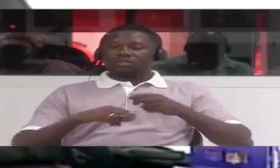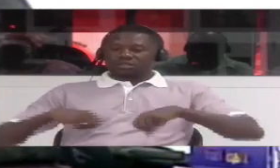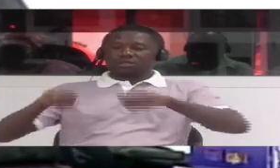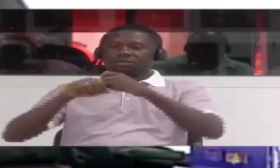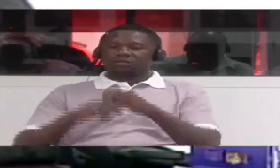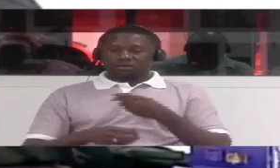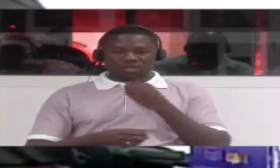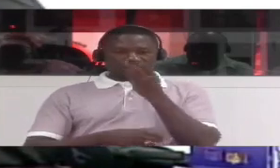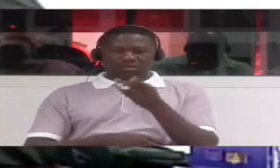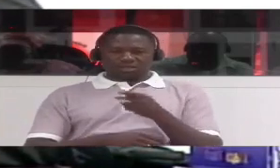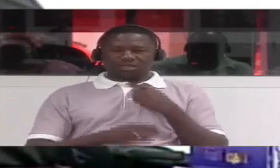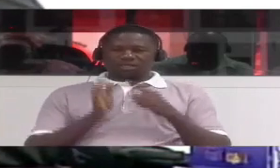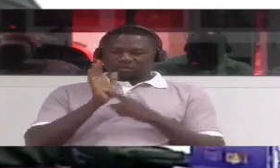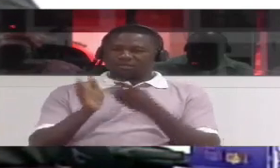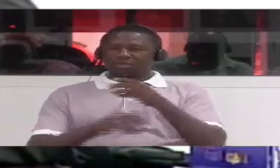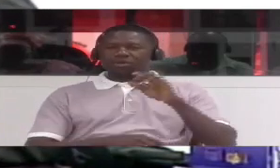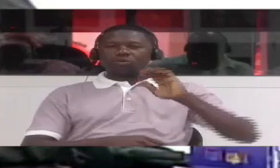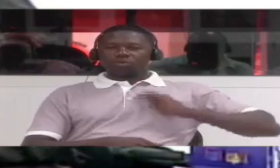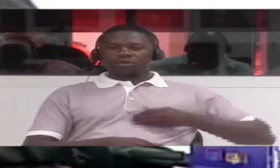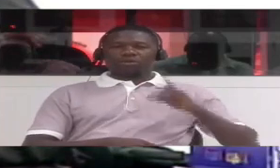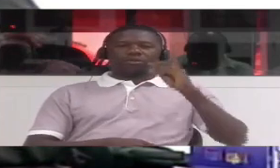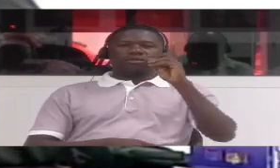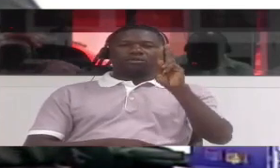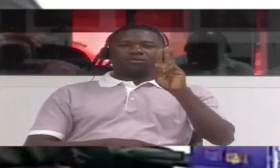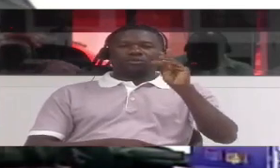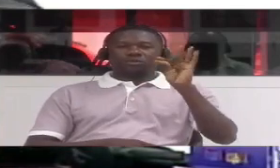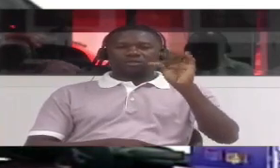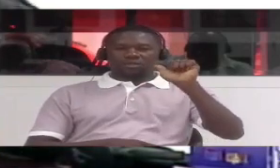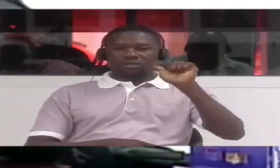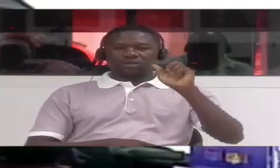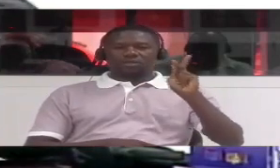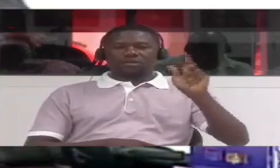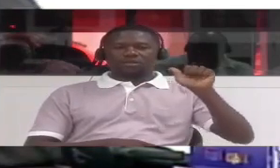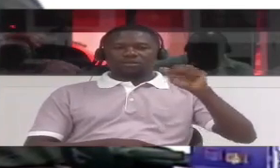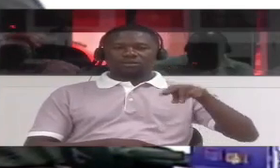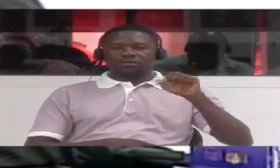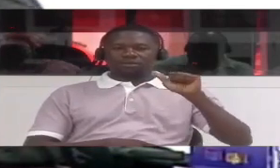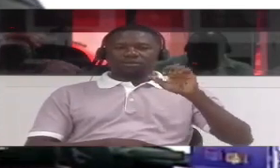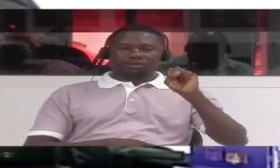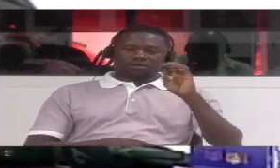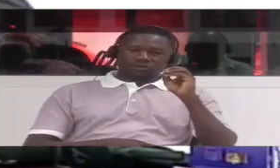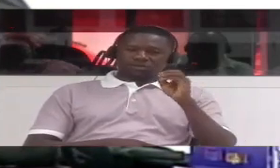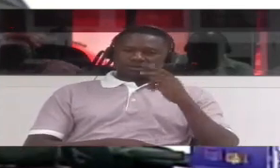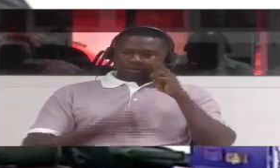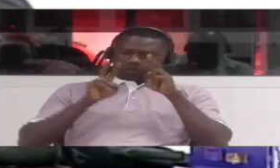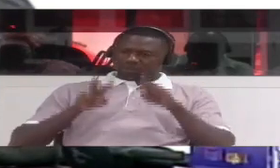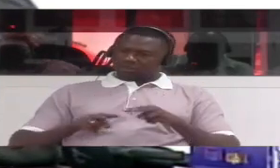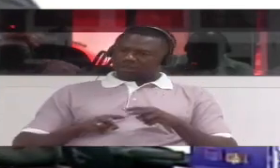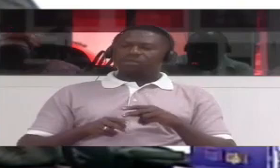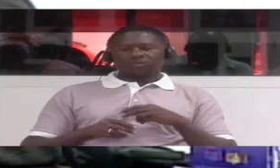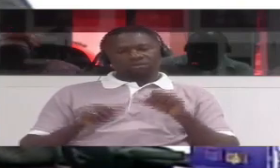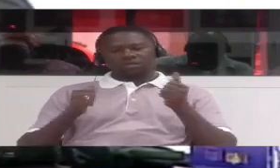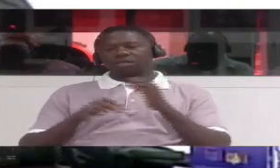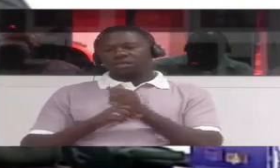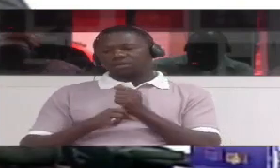woman, kind woman, Dr. Kamasa, was definitely devastated. With my looks, and she started helping me and, you